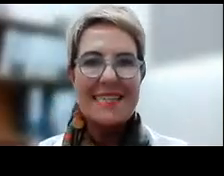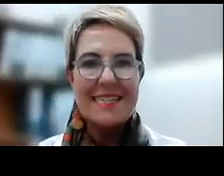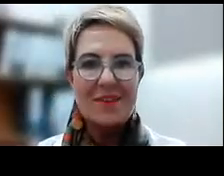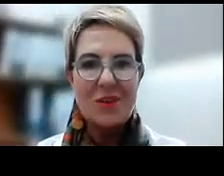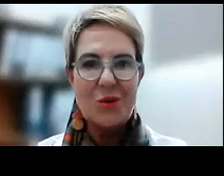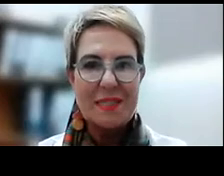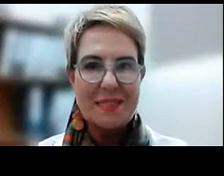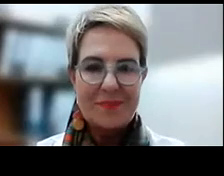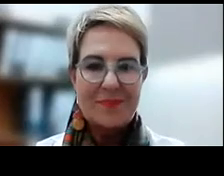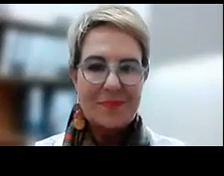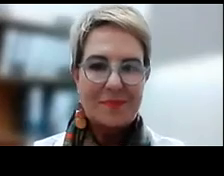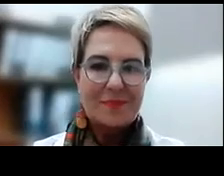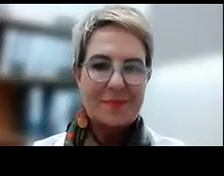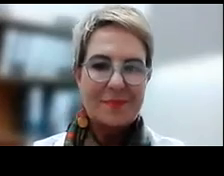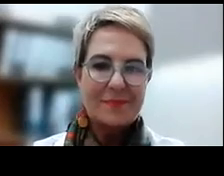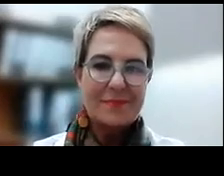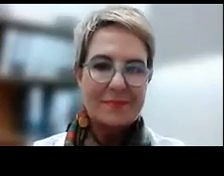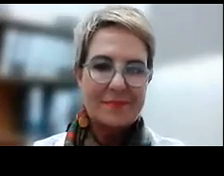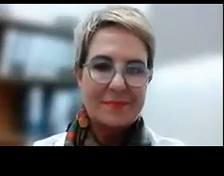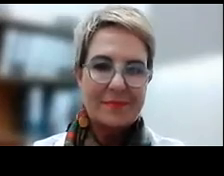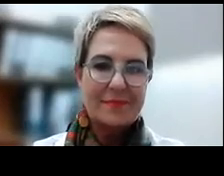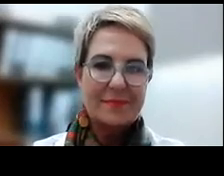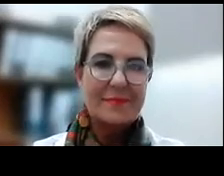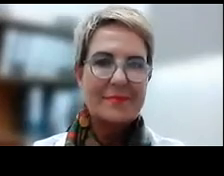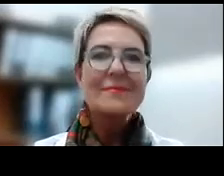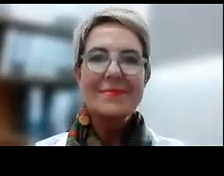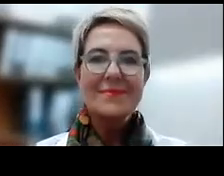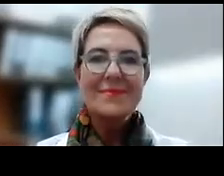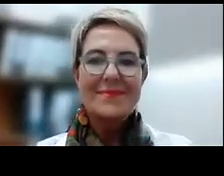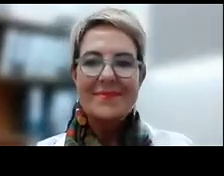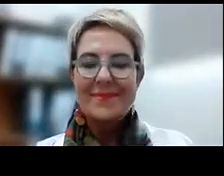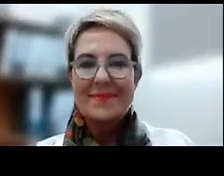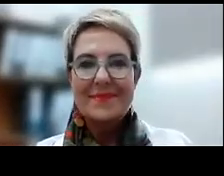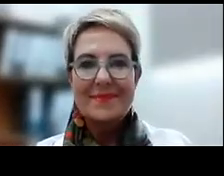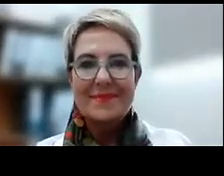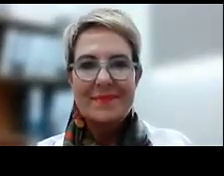Bye-bye, guys. Have a good one. Thank you. Bye.